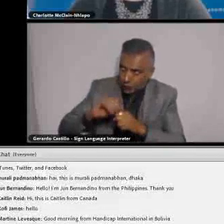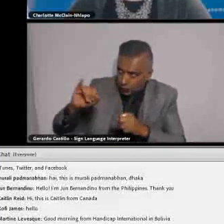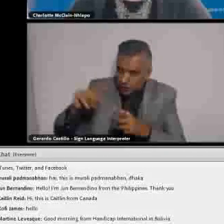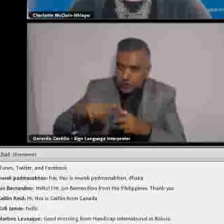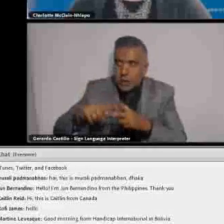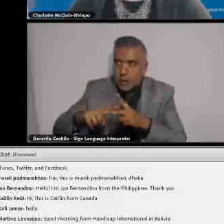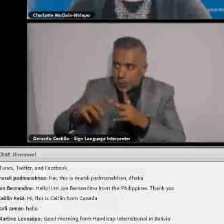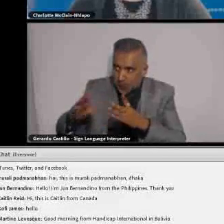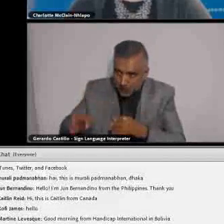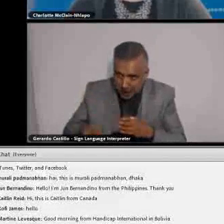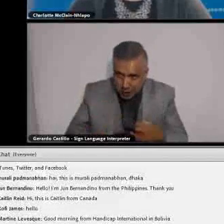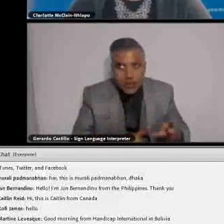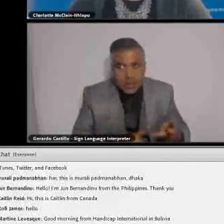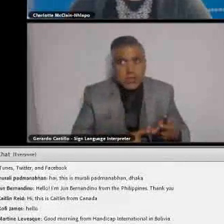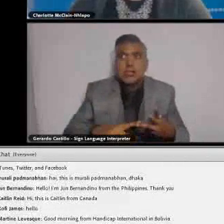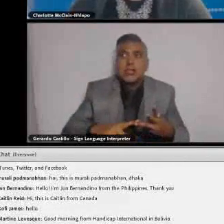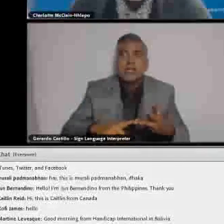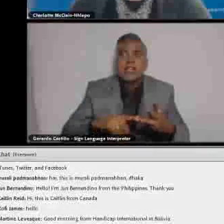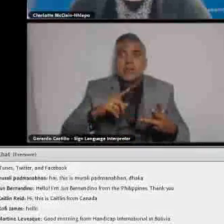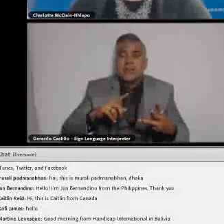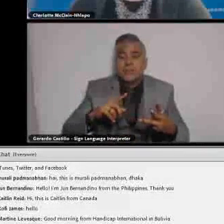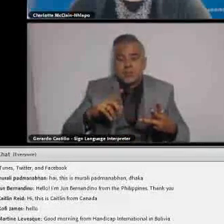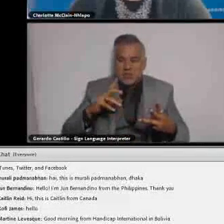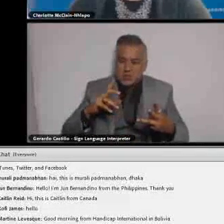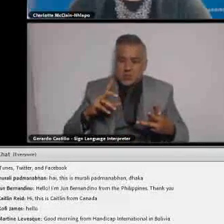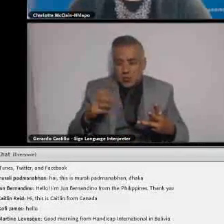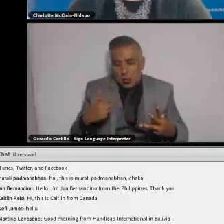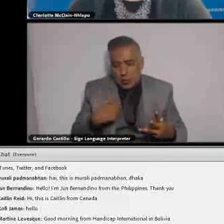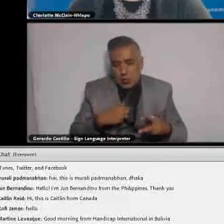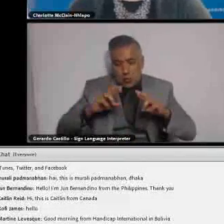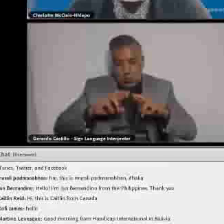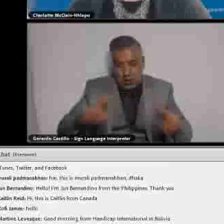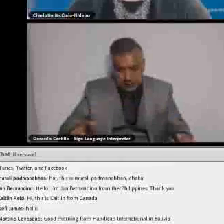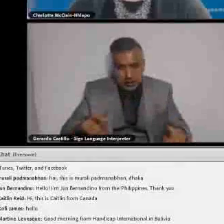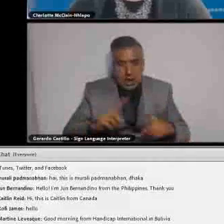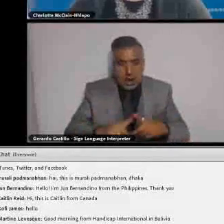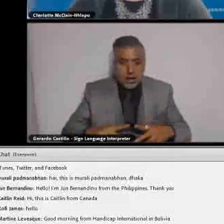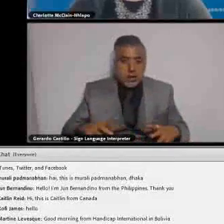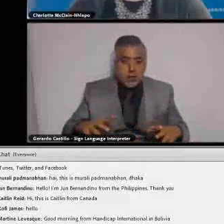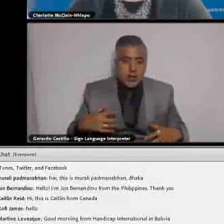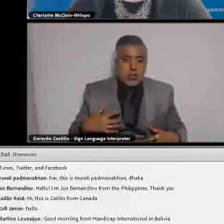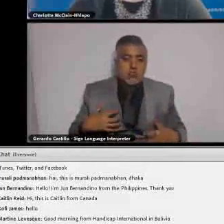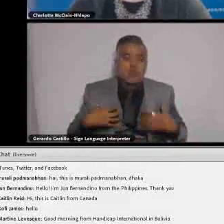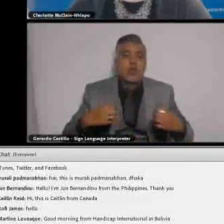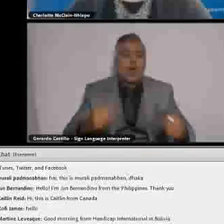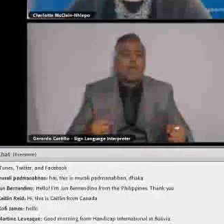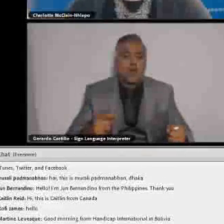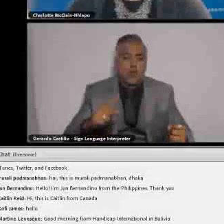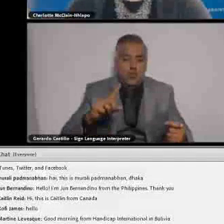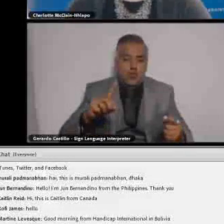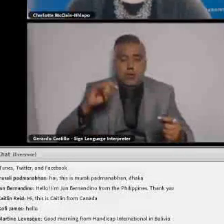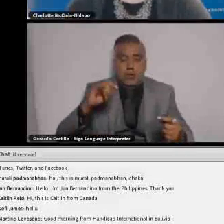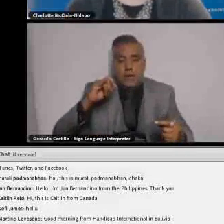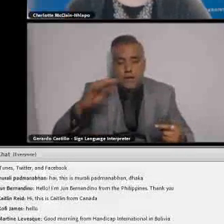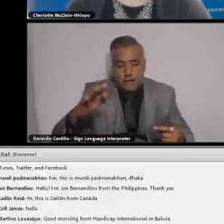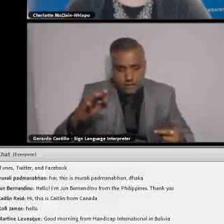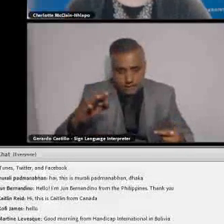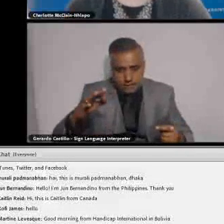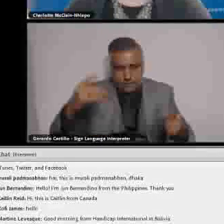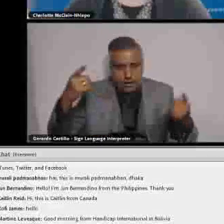steps you need to take to prepare and be able to recover if an event happens. So now this